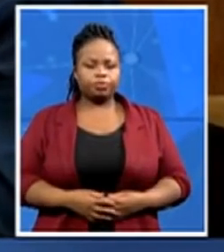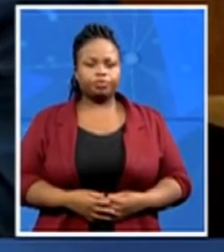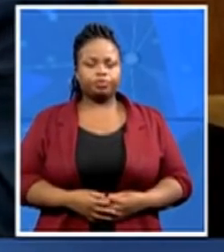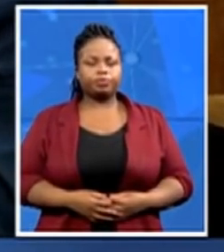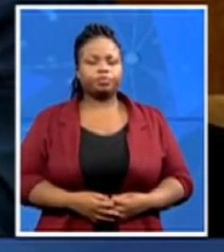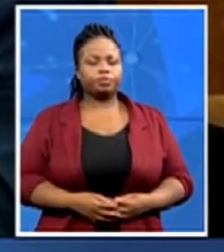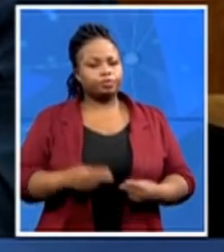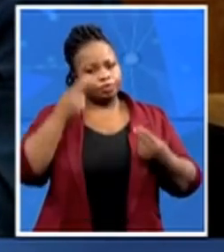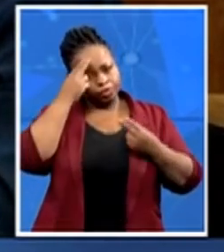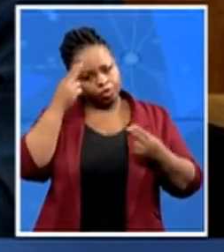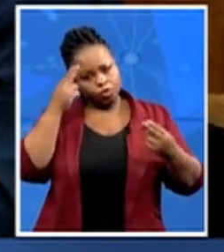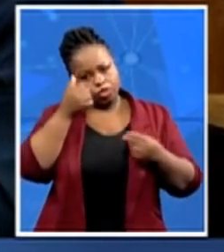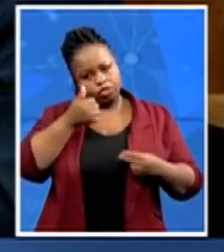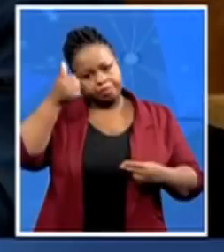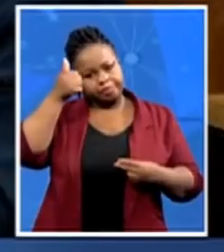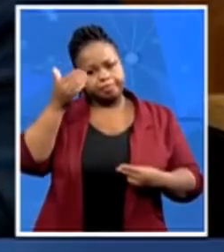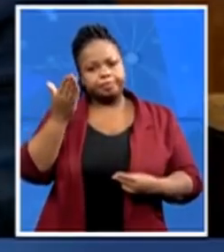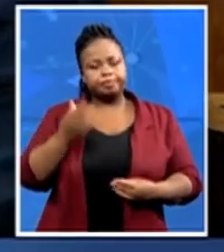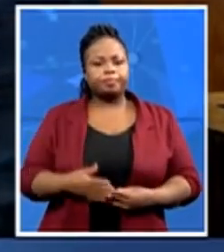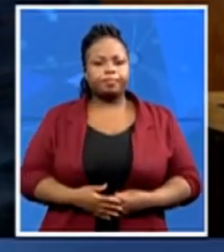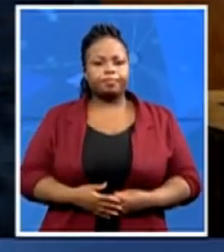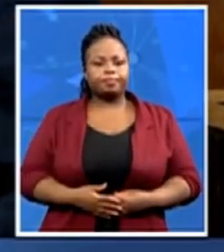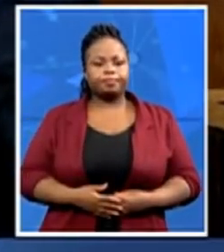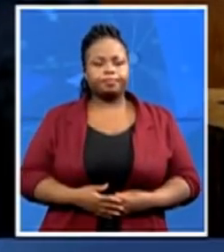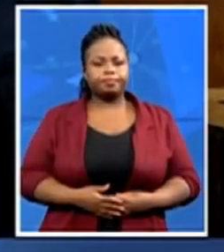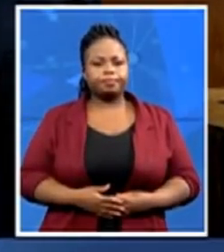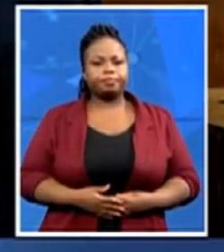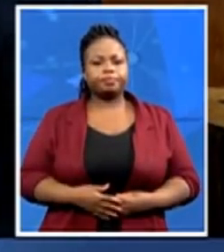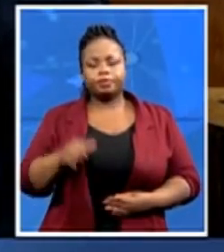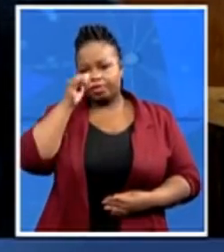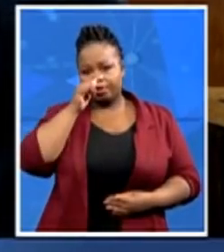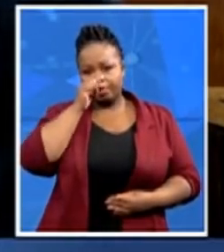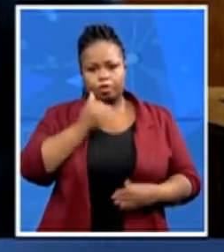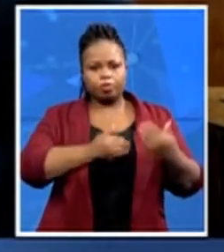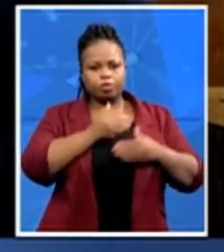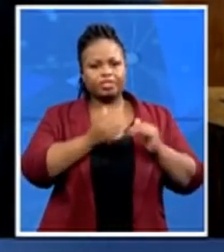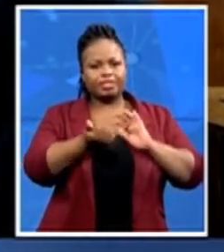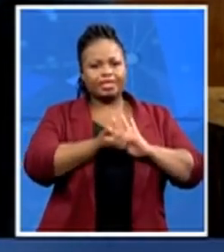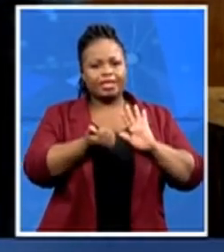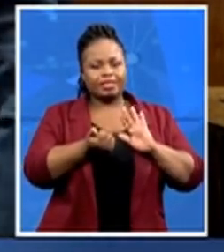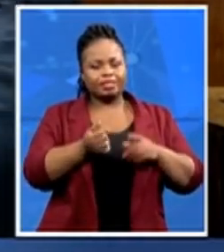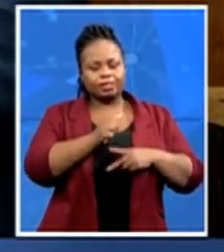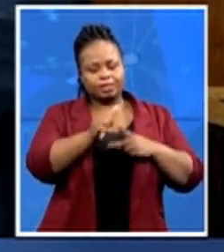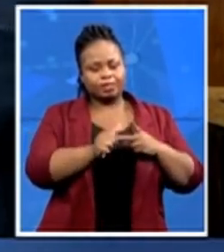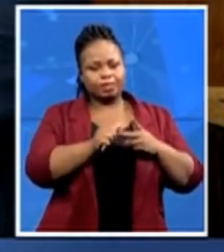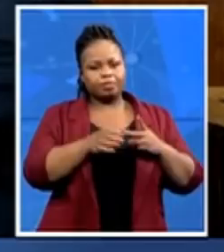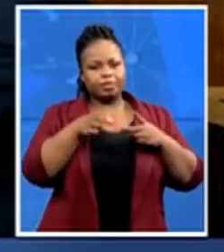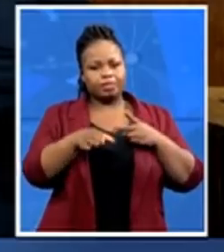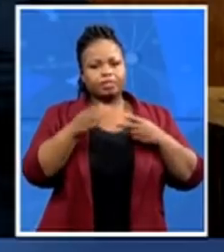please take you to the Criminal Procedure Act, subsection 60, subsection 8.